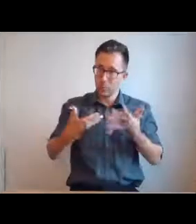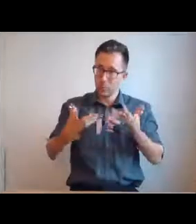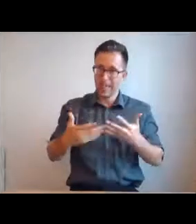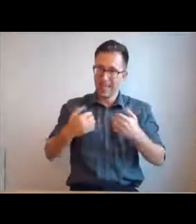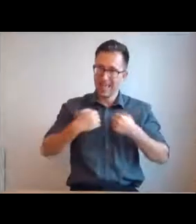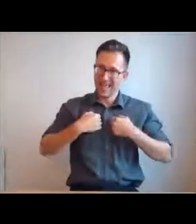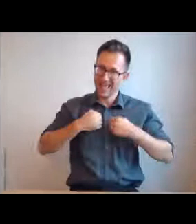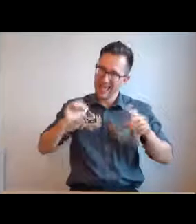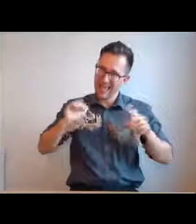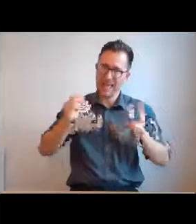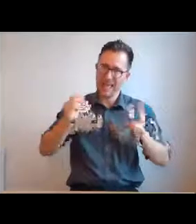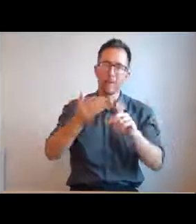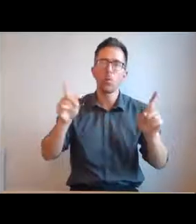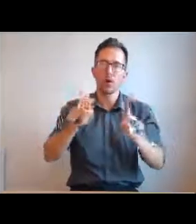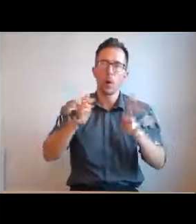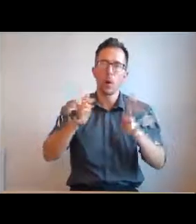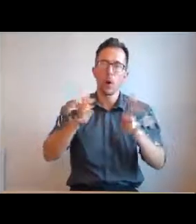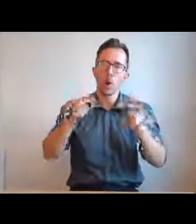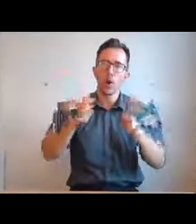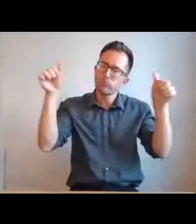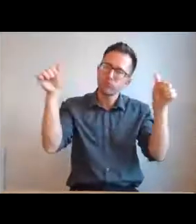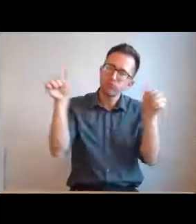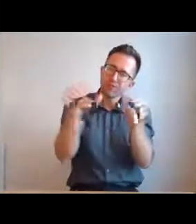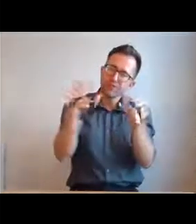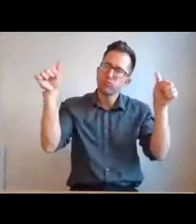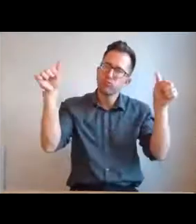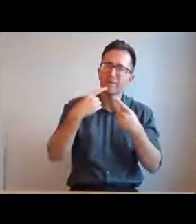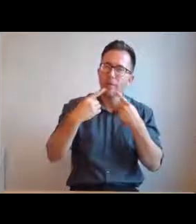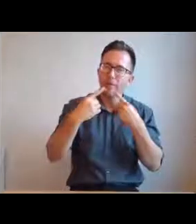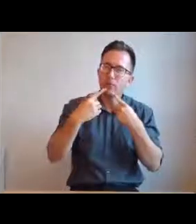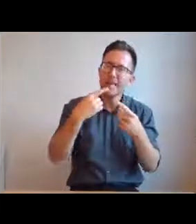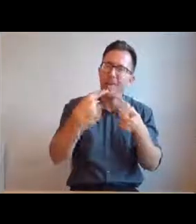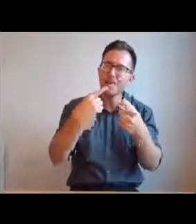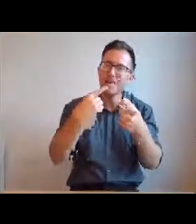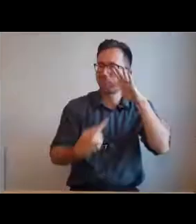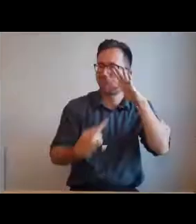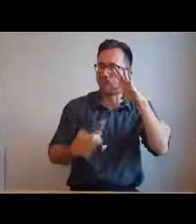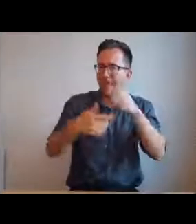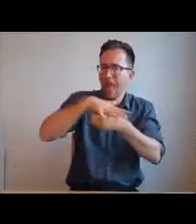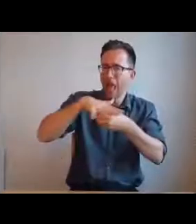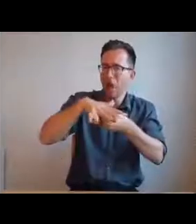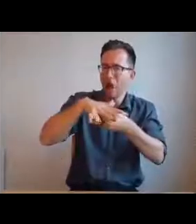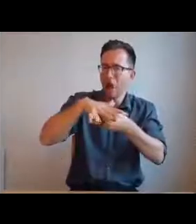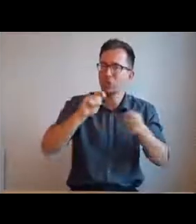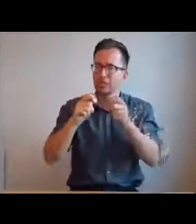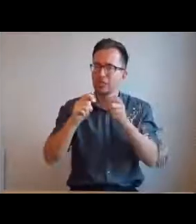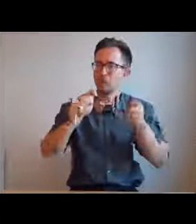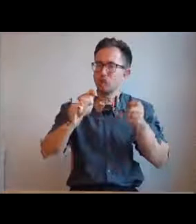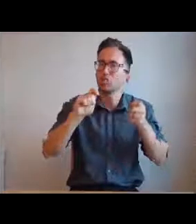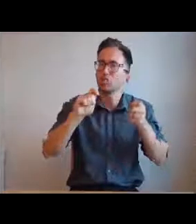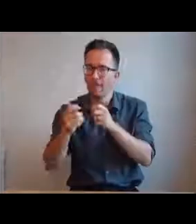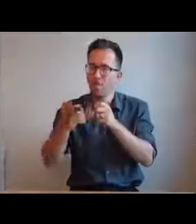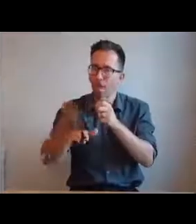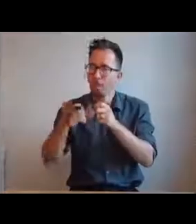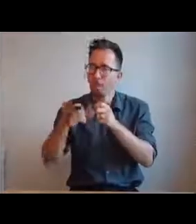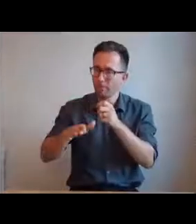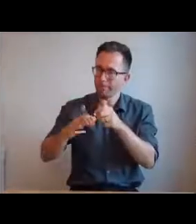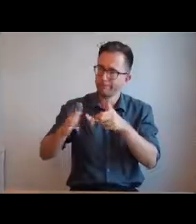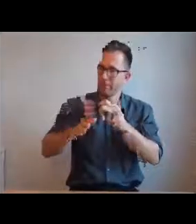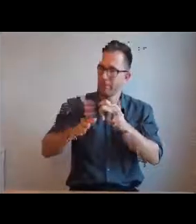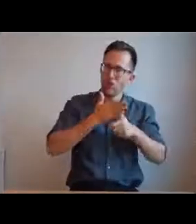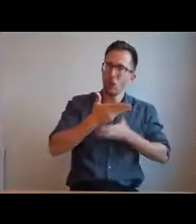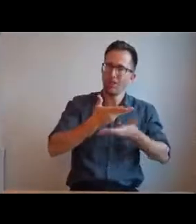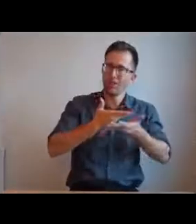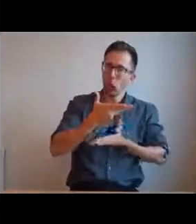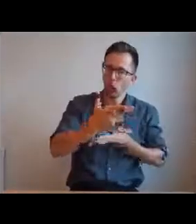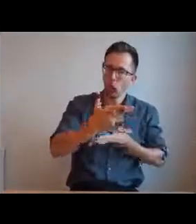to provide you with an overview of some of the more notable refinements made to our proposals since our last supplementary consultation.